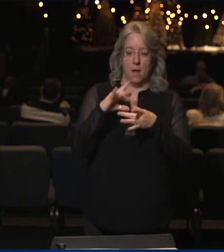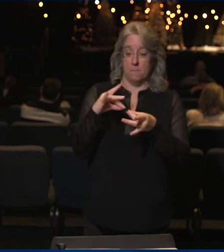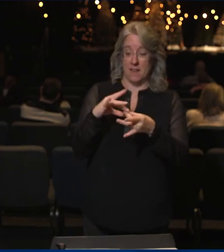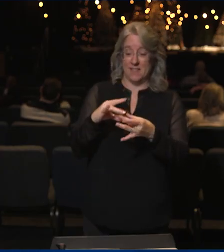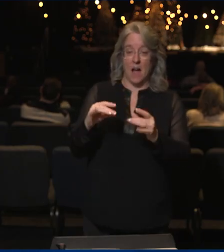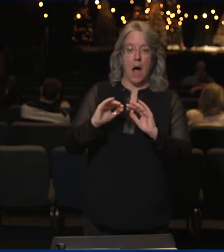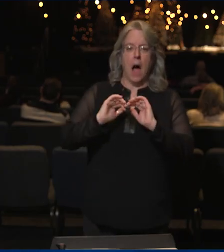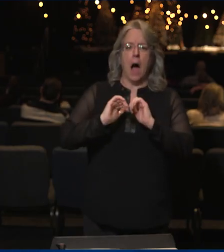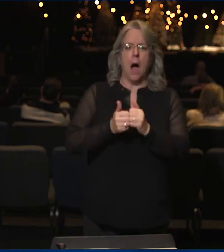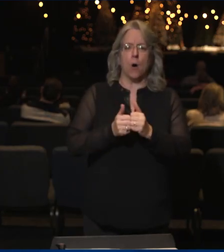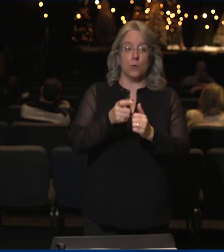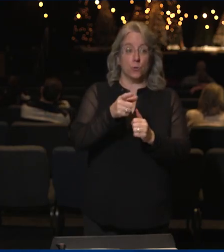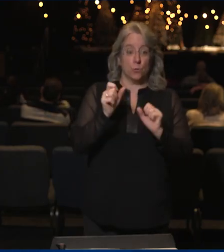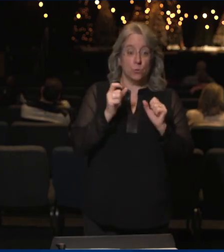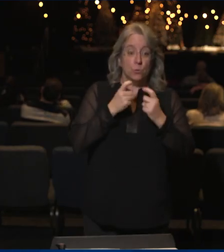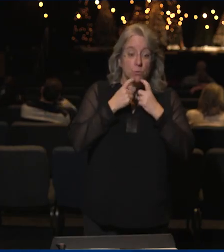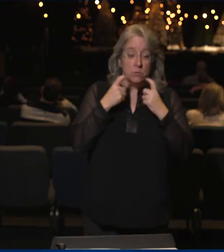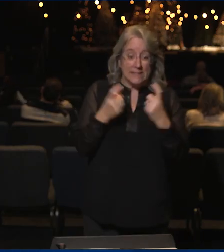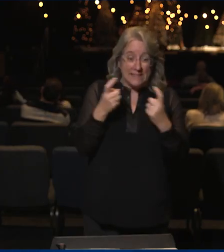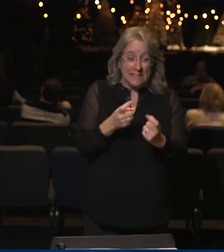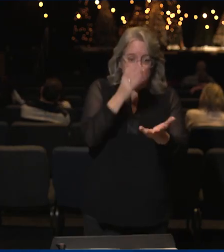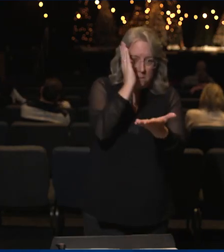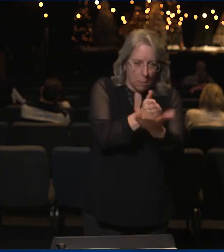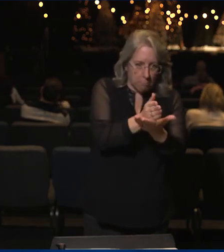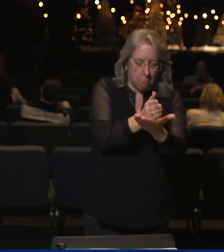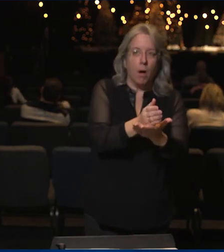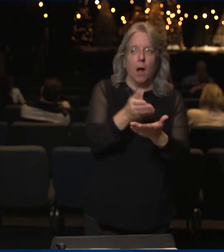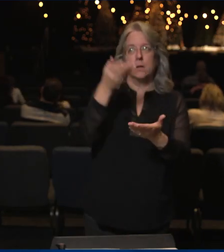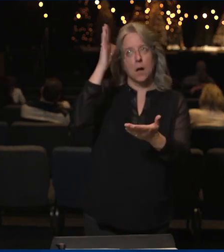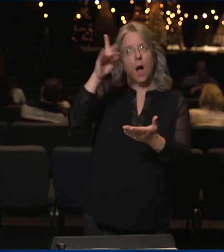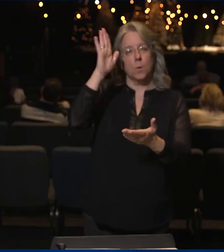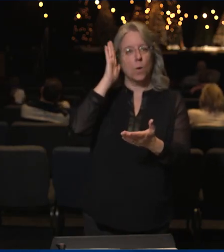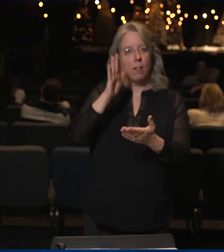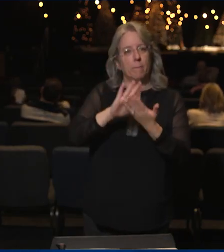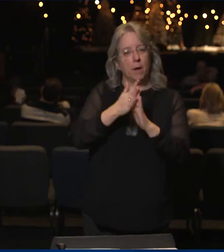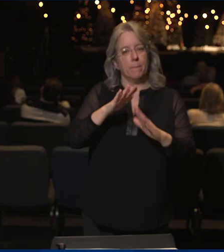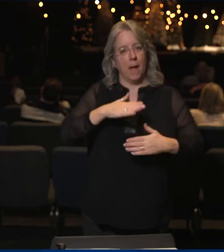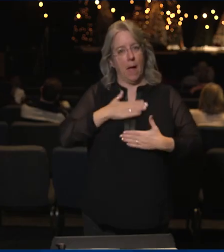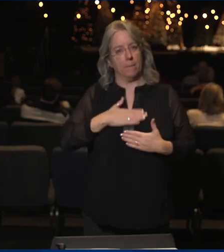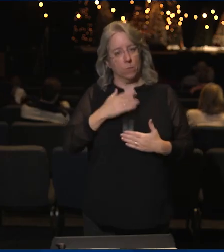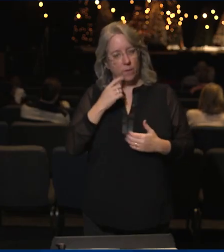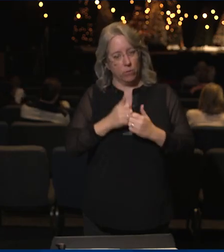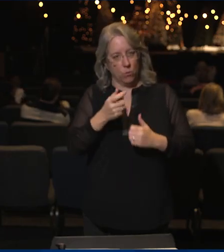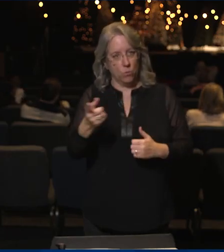stop sinning so you can make God happy. Or, you know, 5 steps to